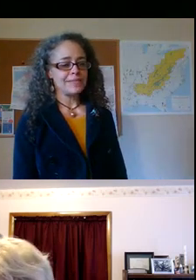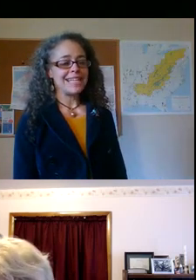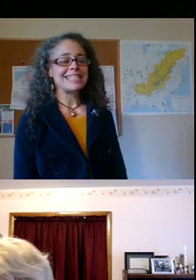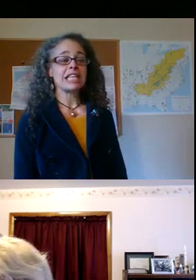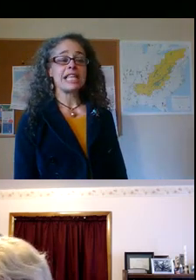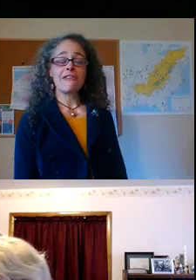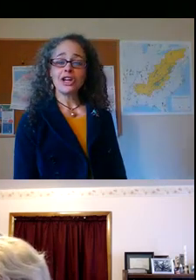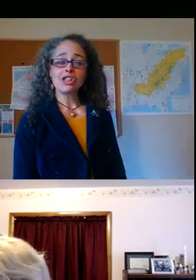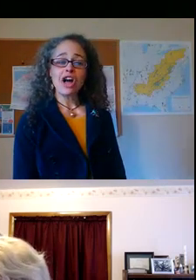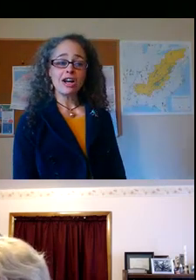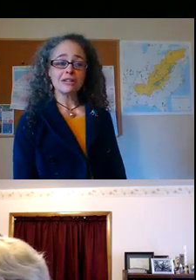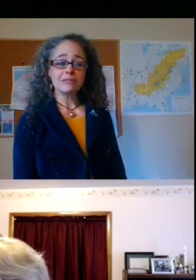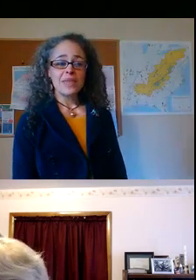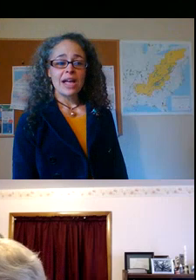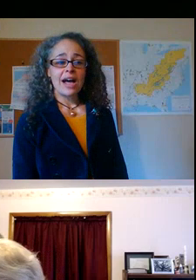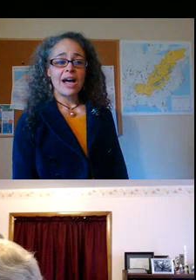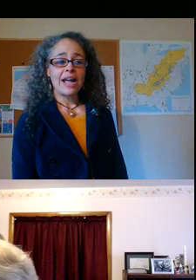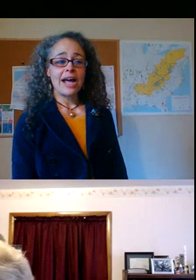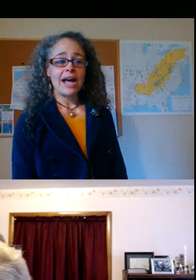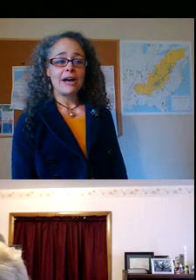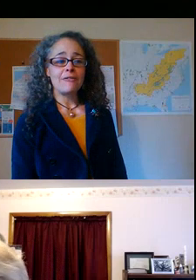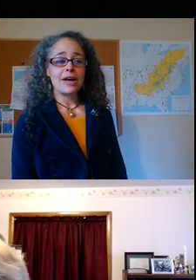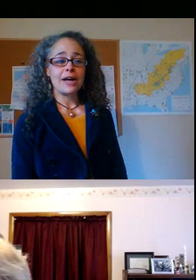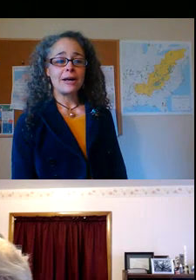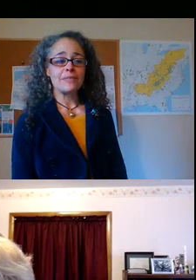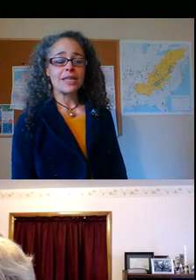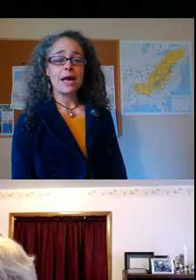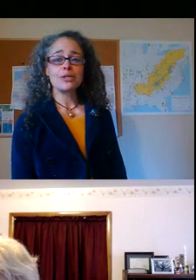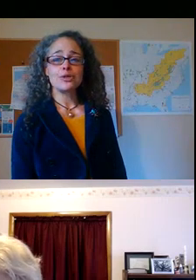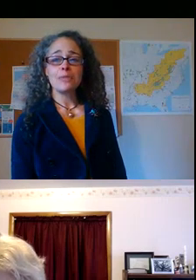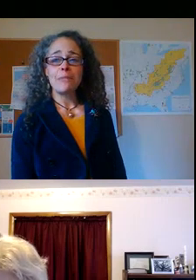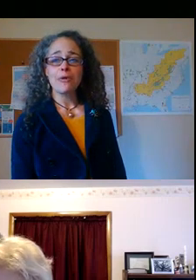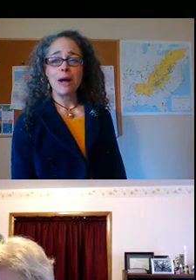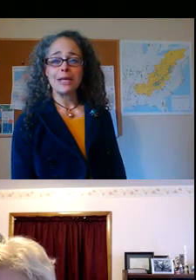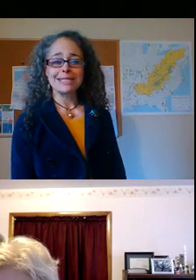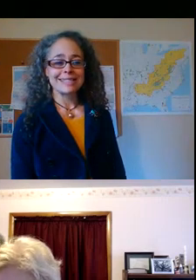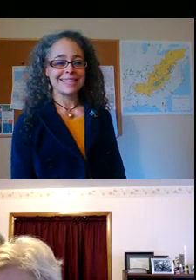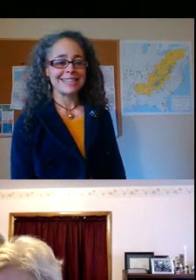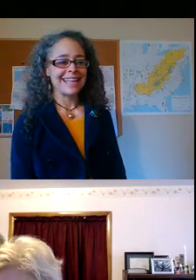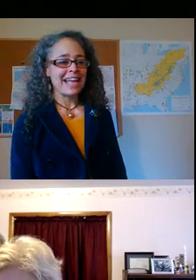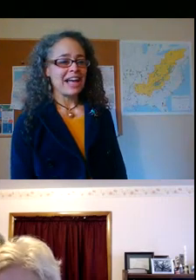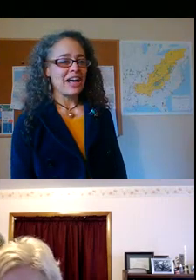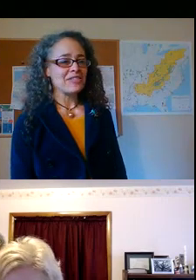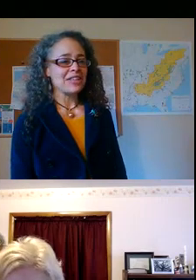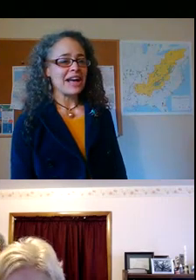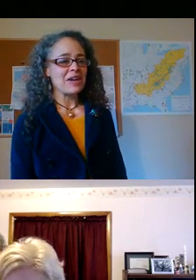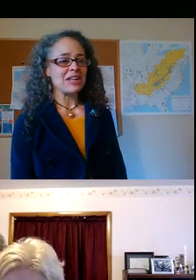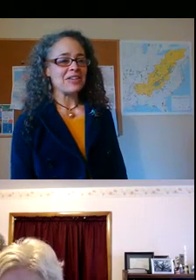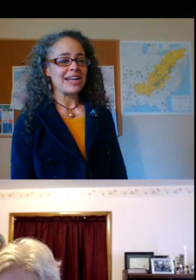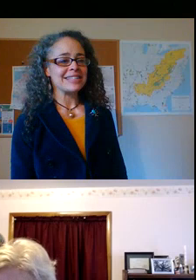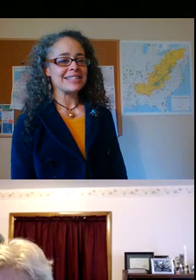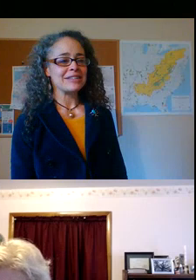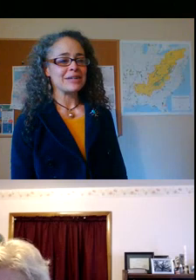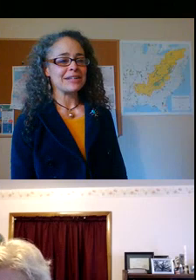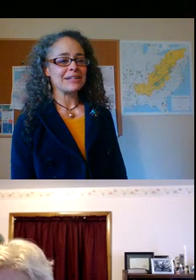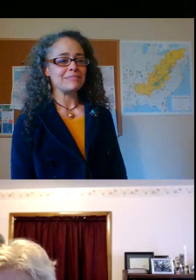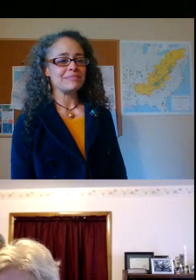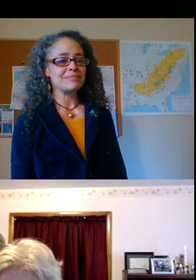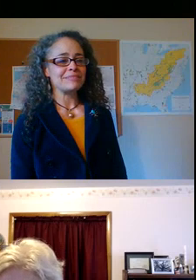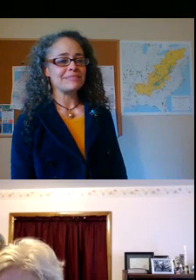Well, it is 11 o'clock. I have kept to my promise of allowing you